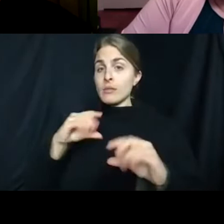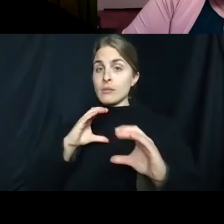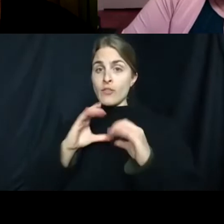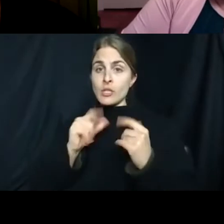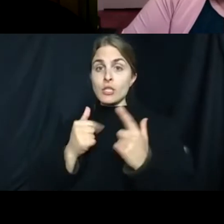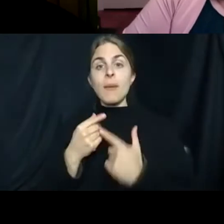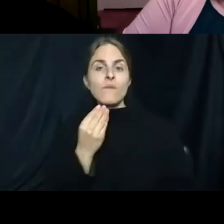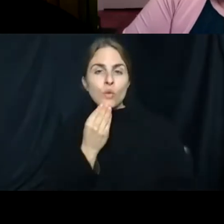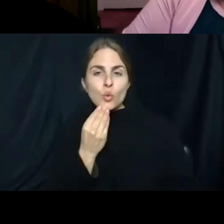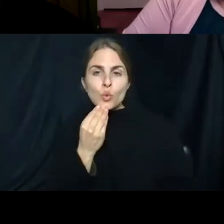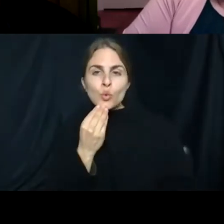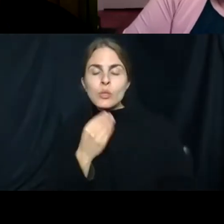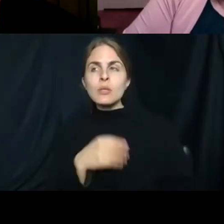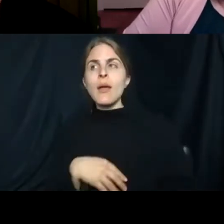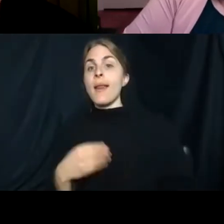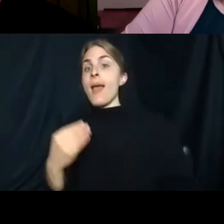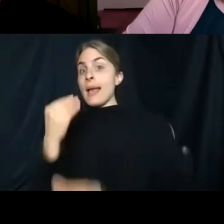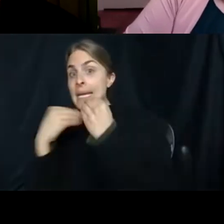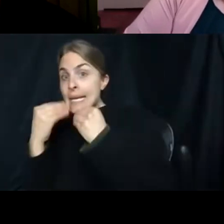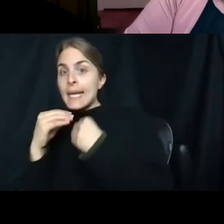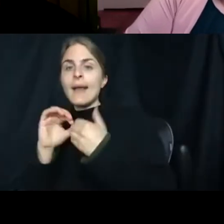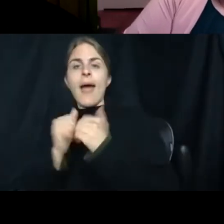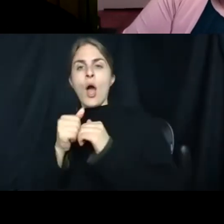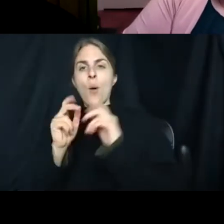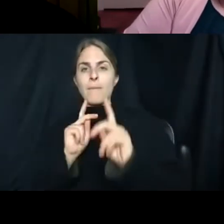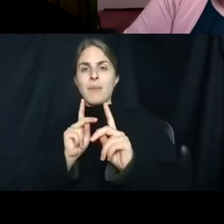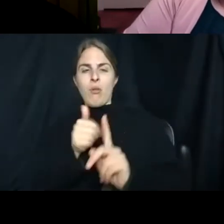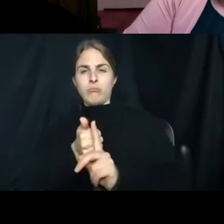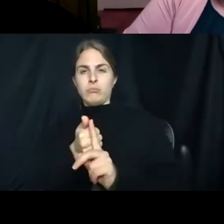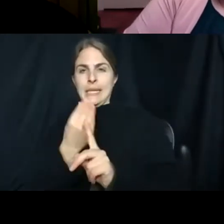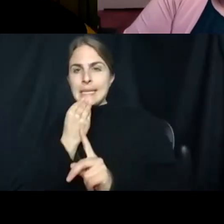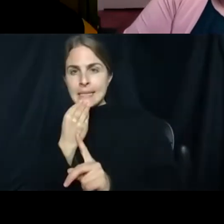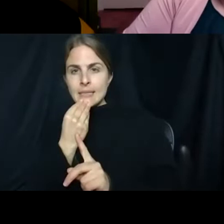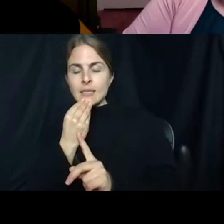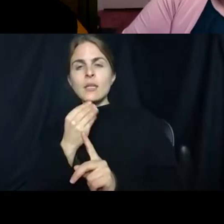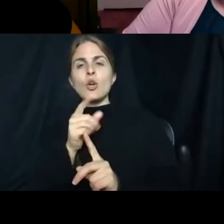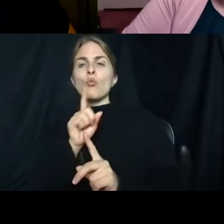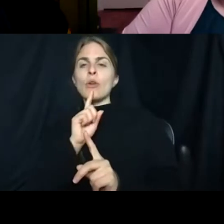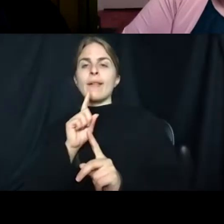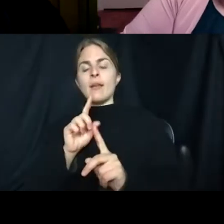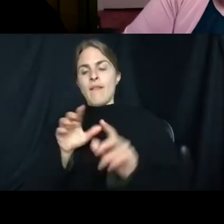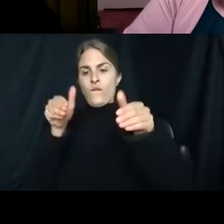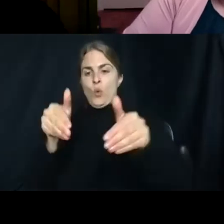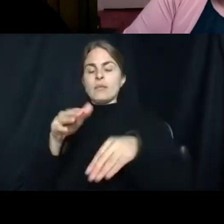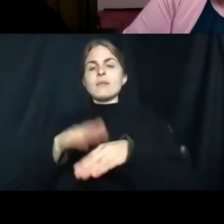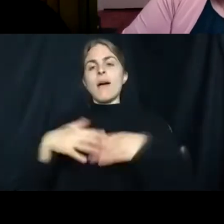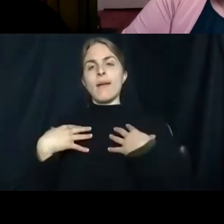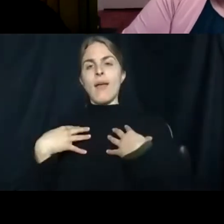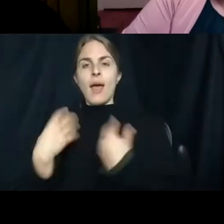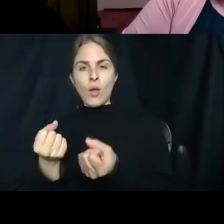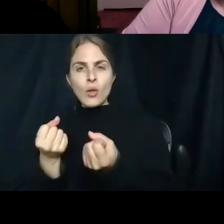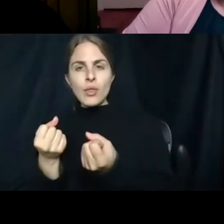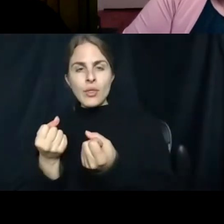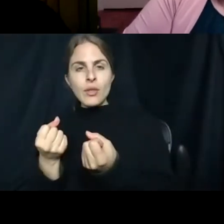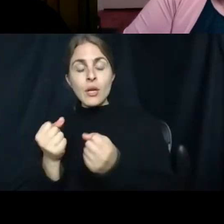food and eating and how people eat often sort of centers around this idea of health, but